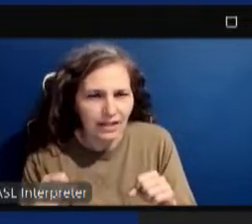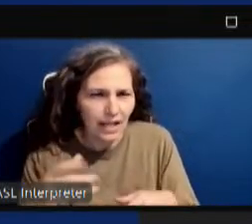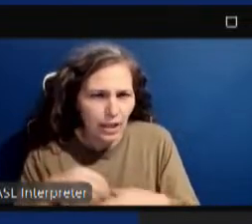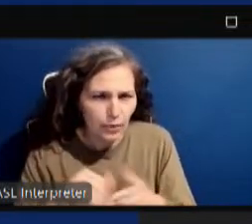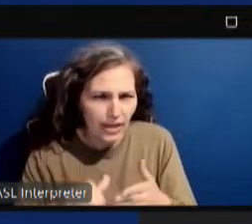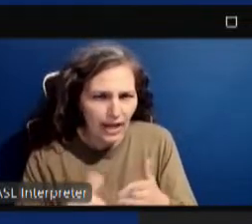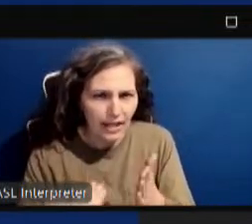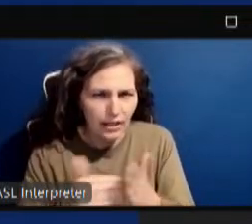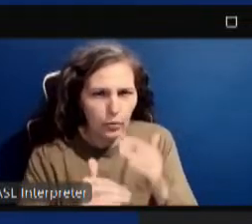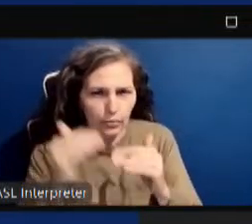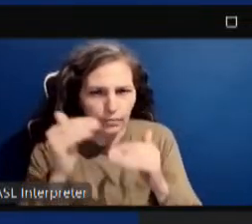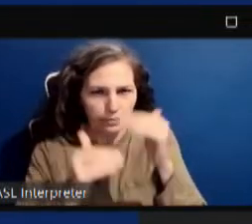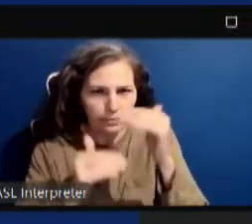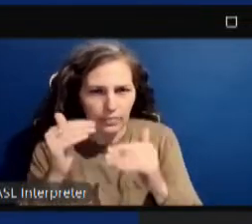on septics?